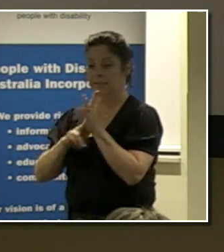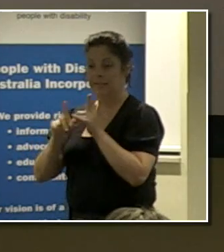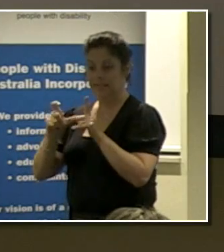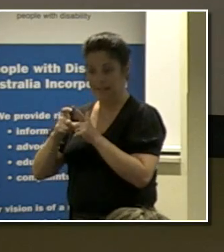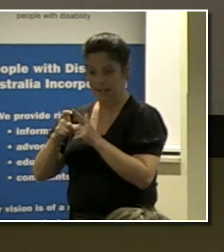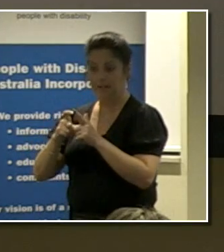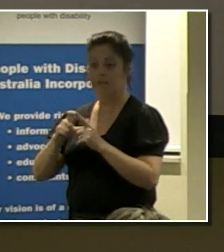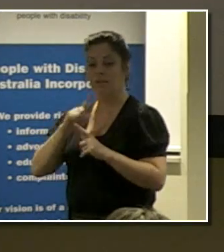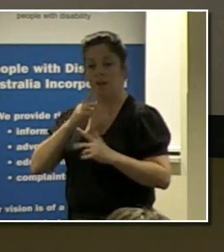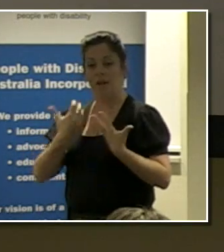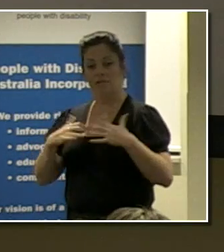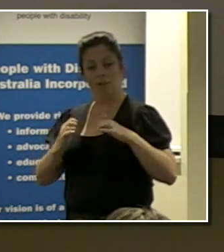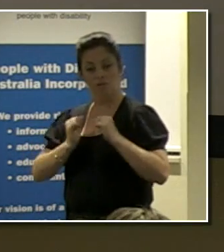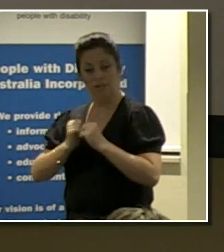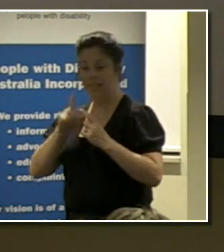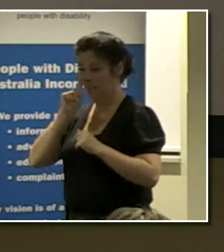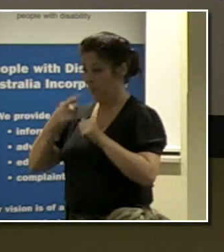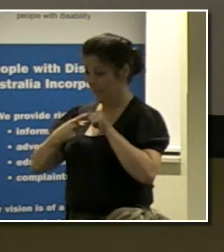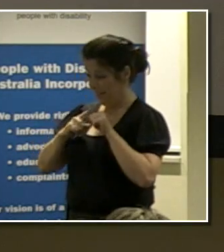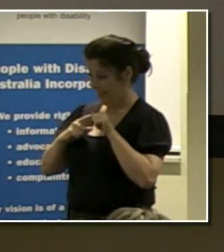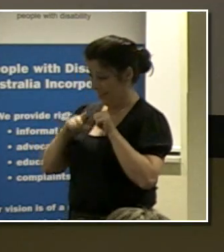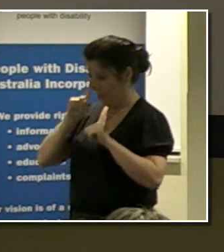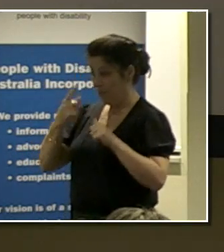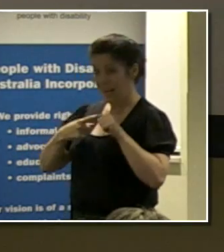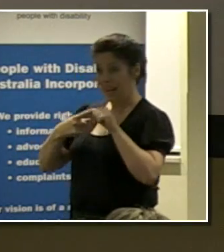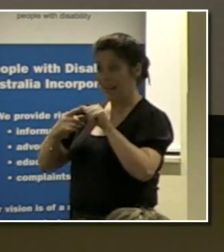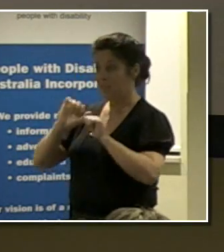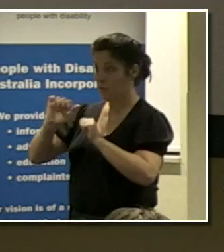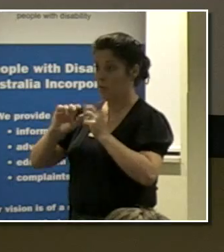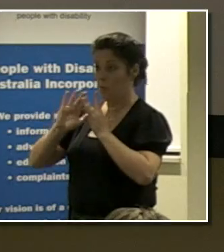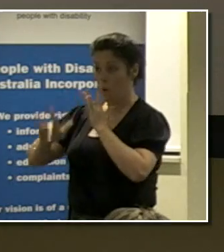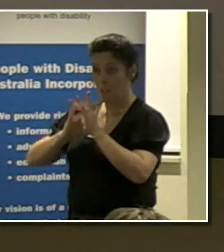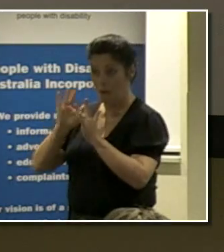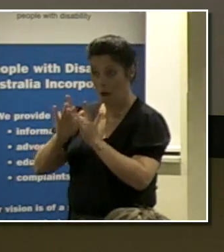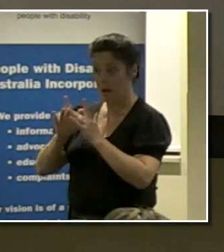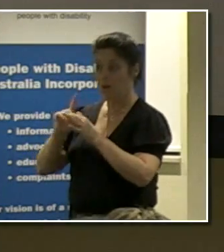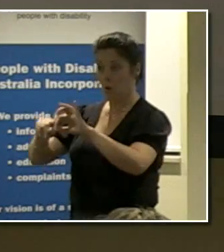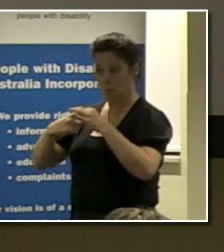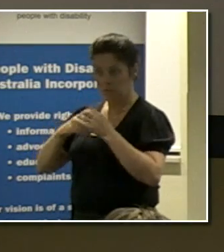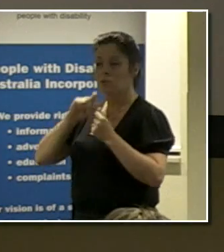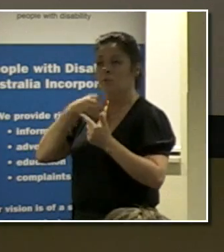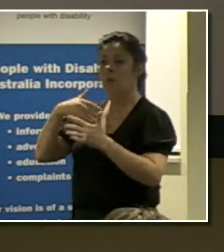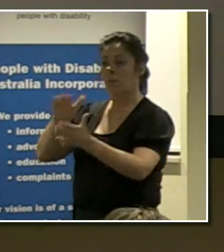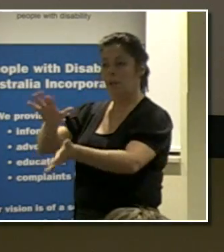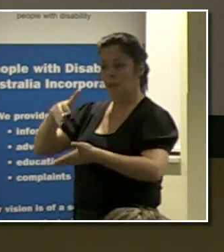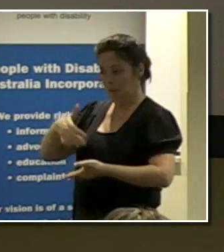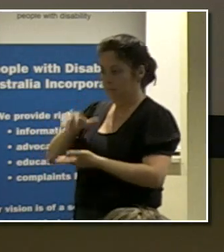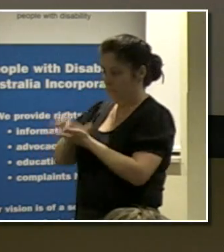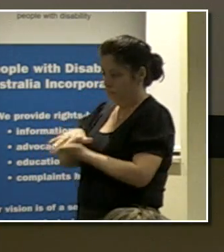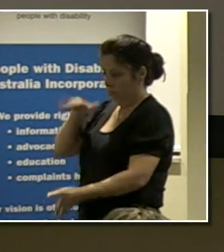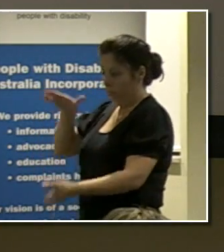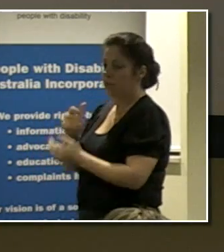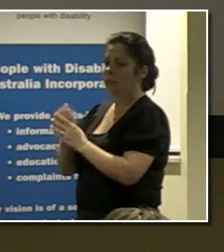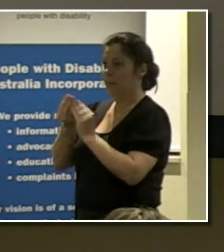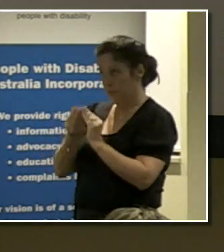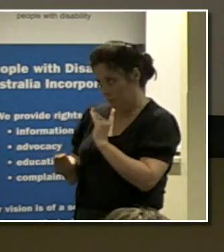we can't get to some of the questions that have been lodged online, we will be taking those, compiling them together, sending